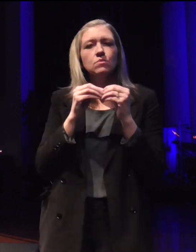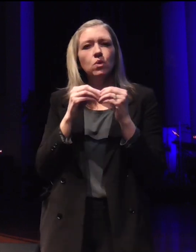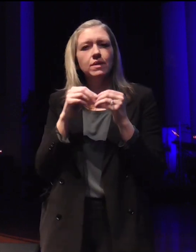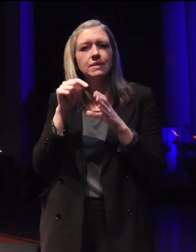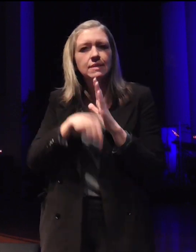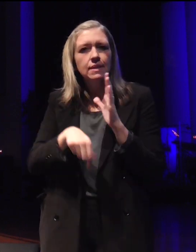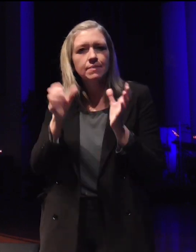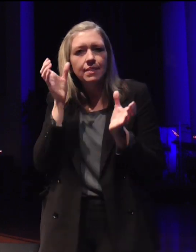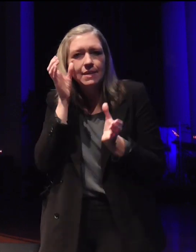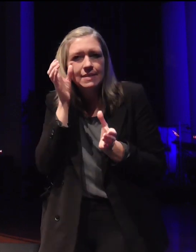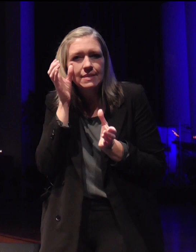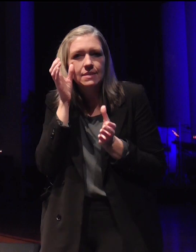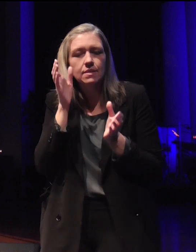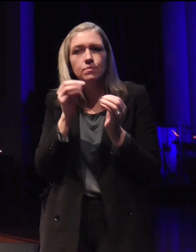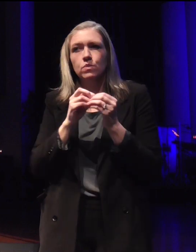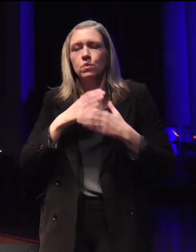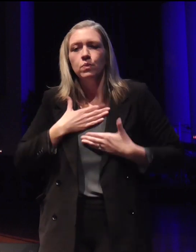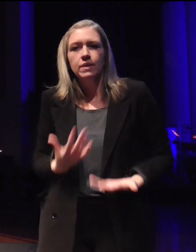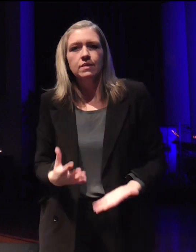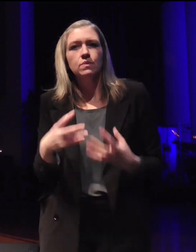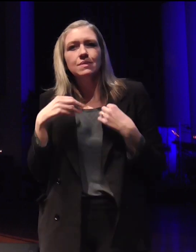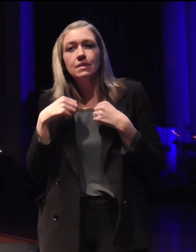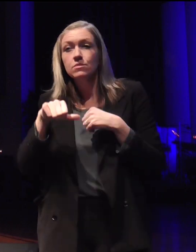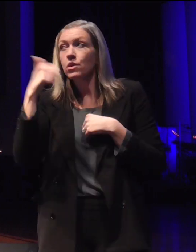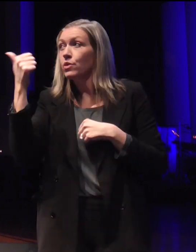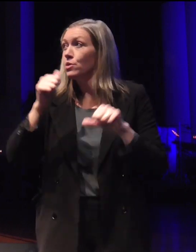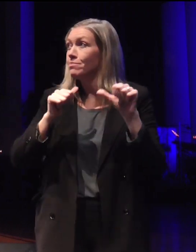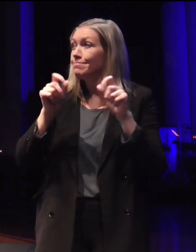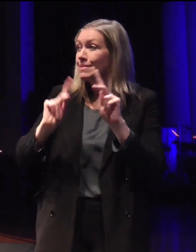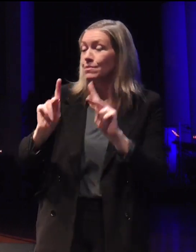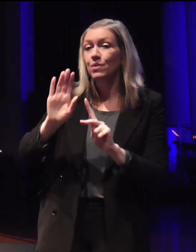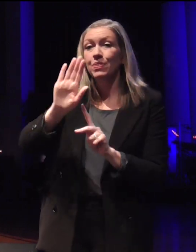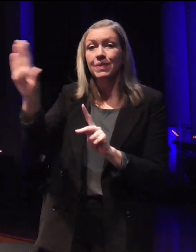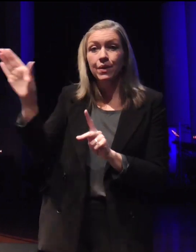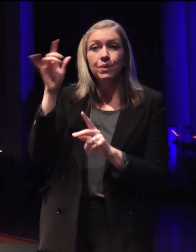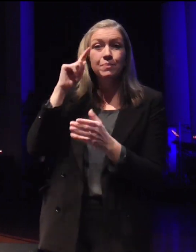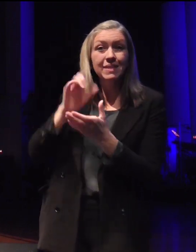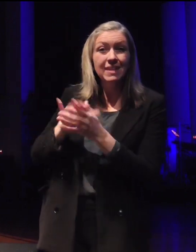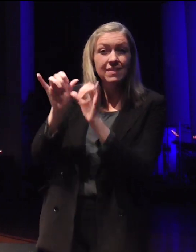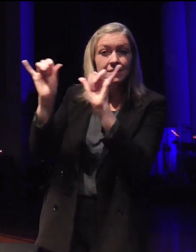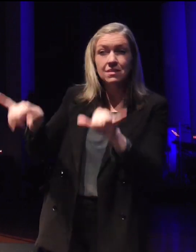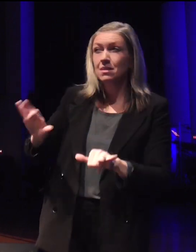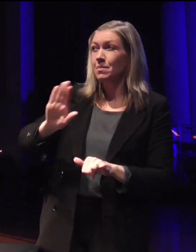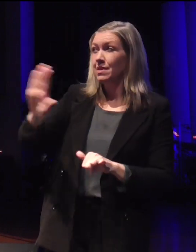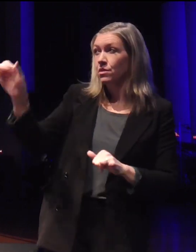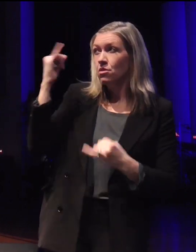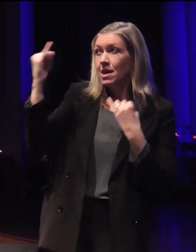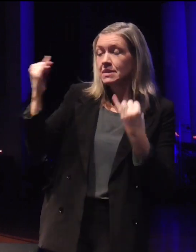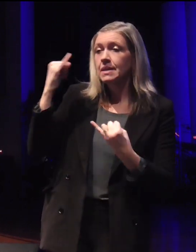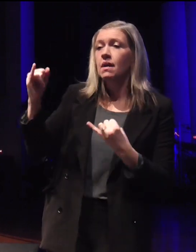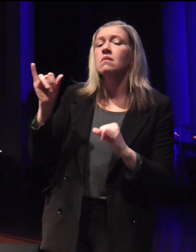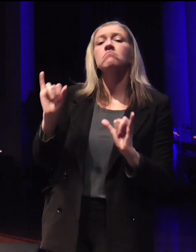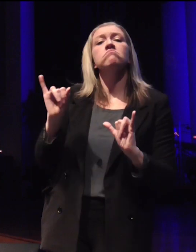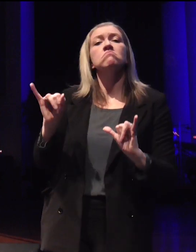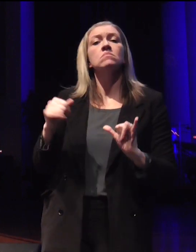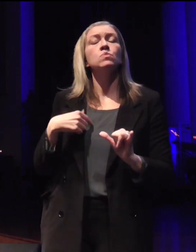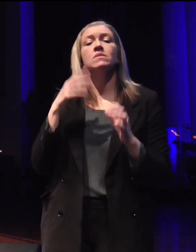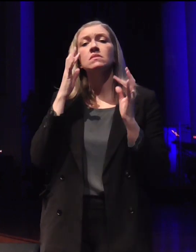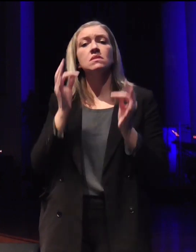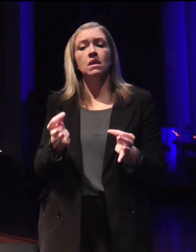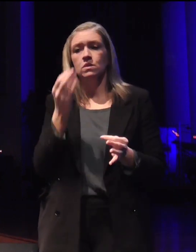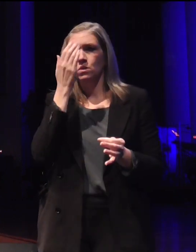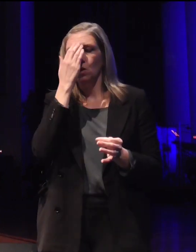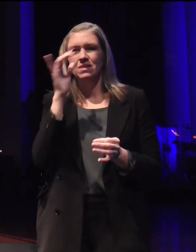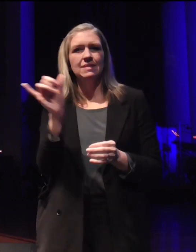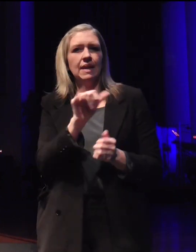willingness to accept other people and other belief systems and other ideas. We choose to know that just like